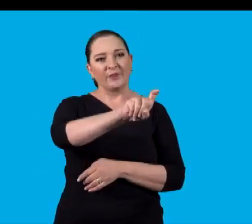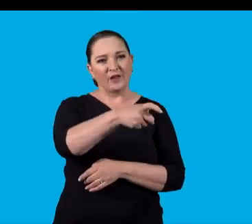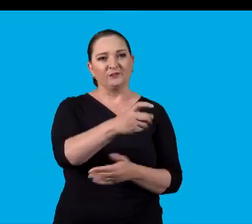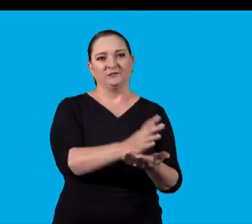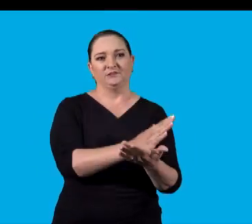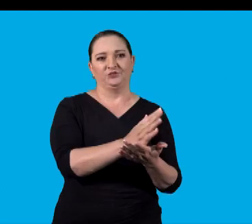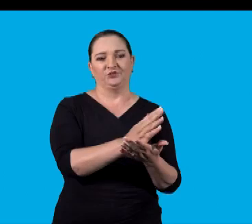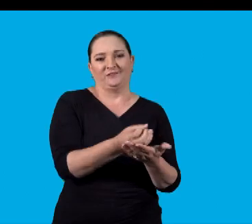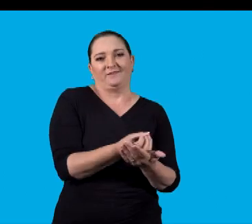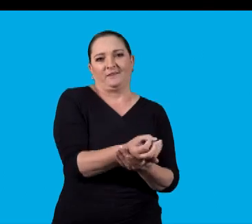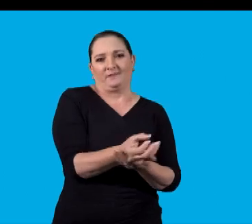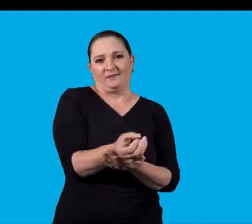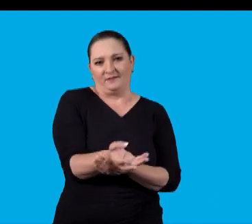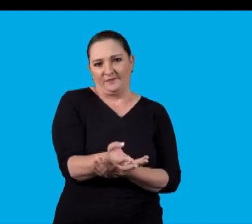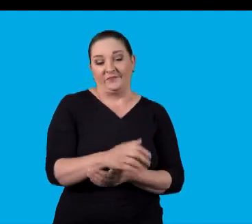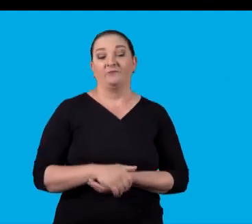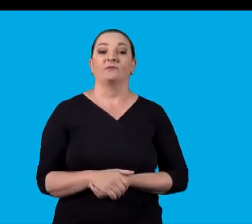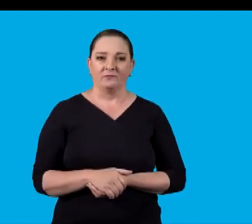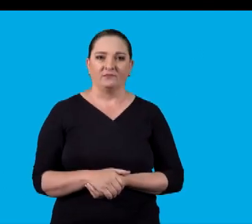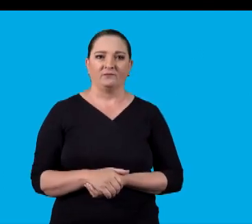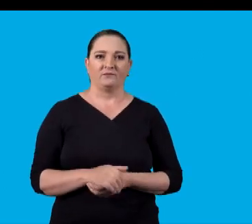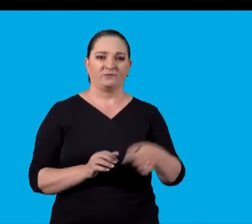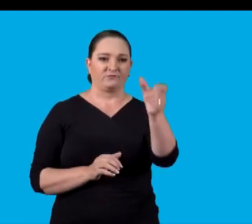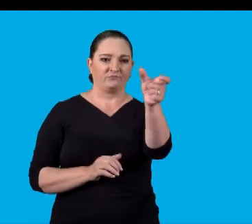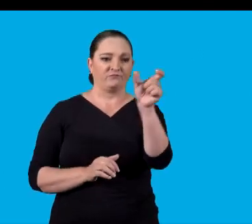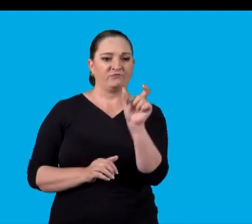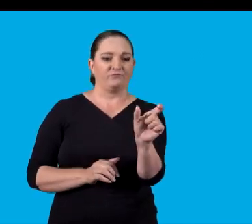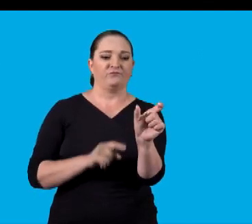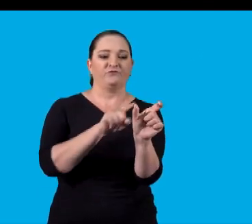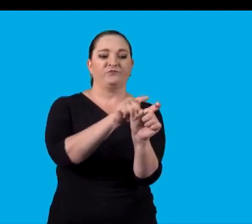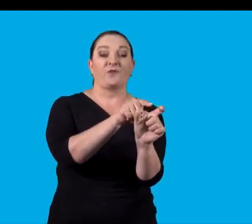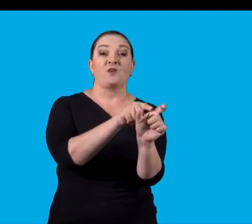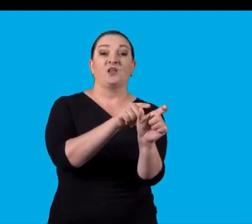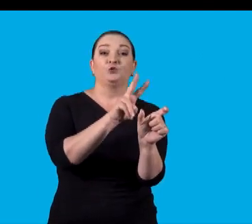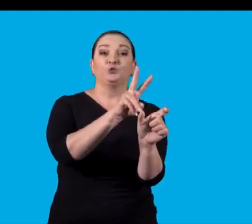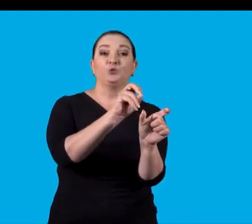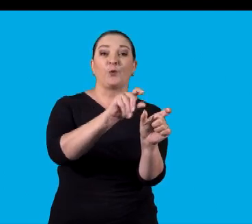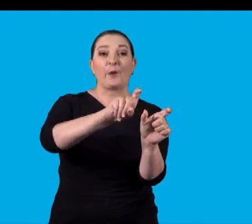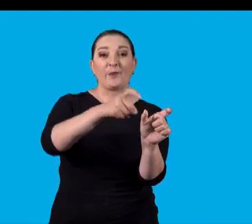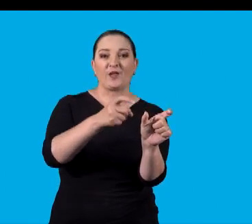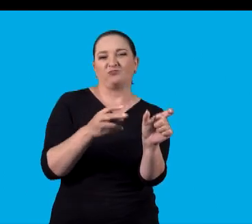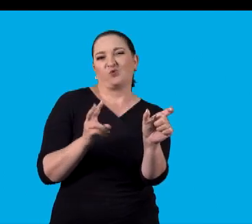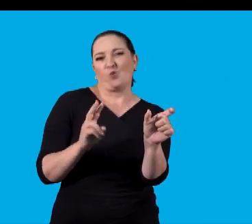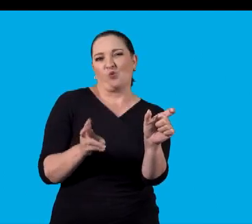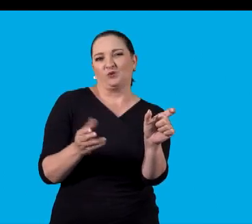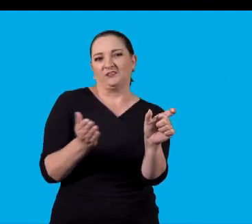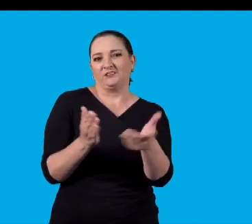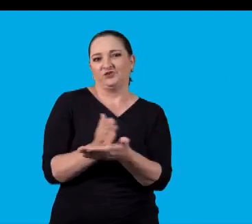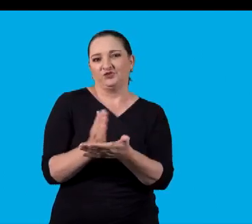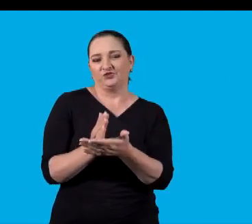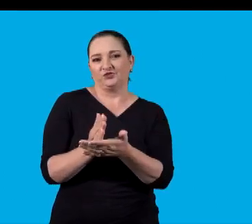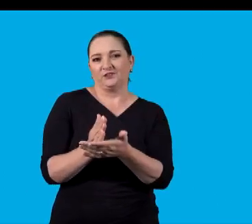So here, a further 200,000 shares. Okay, ordinary shares